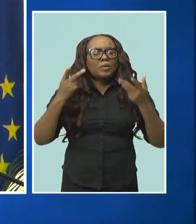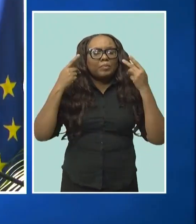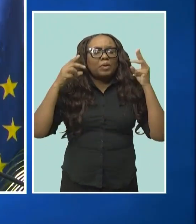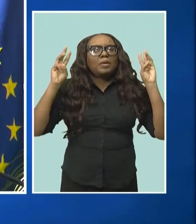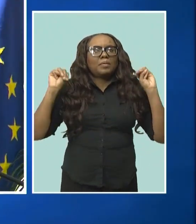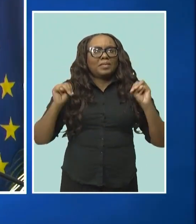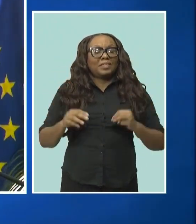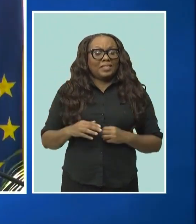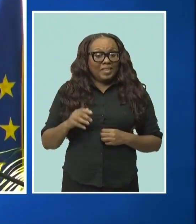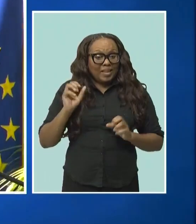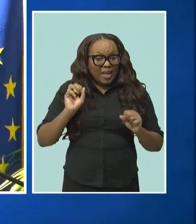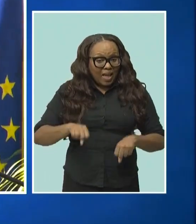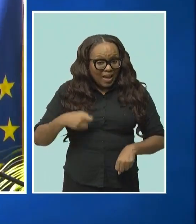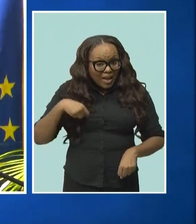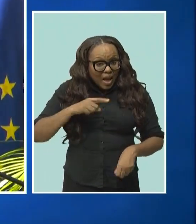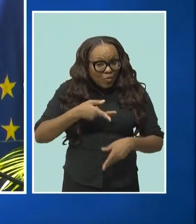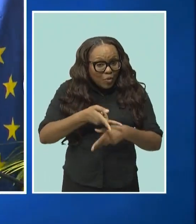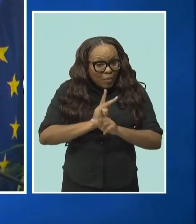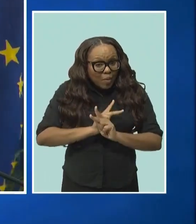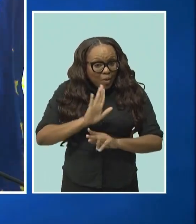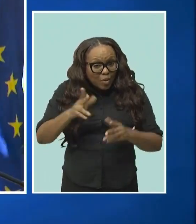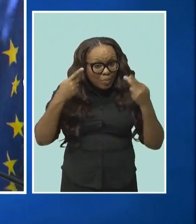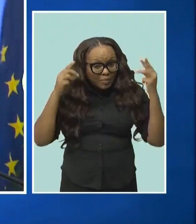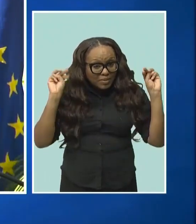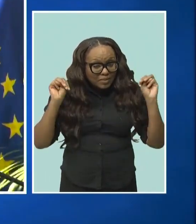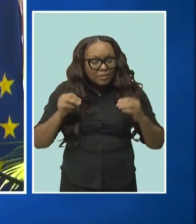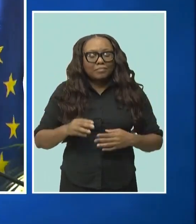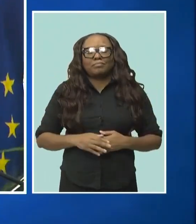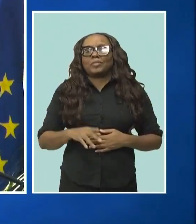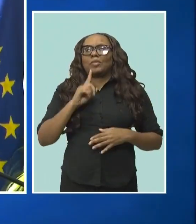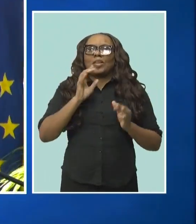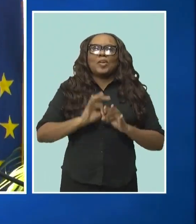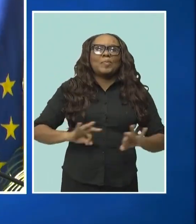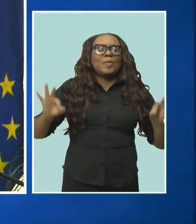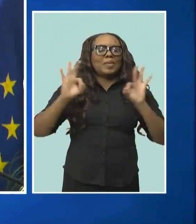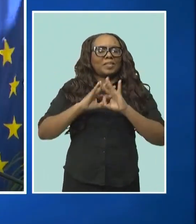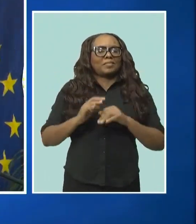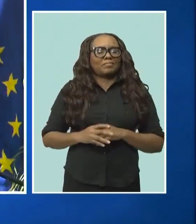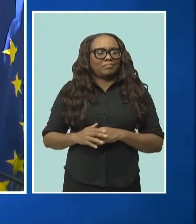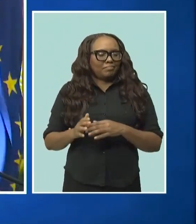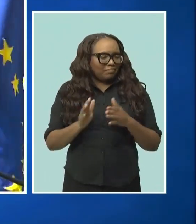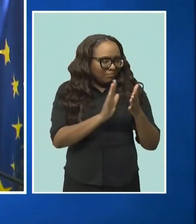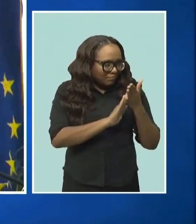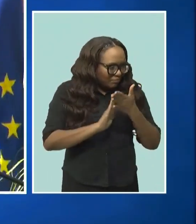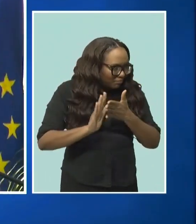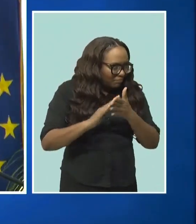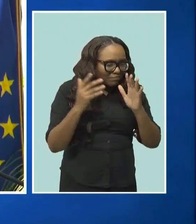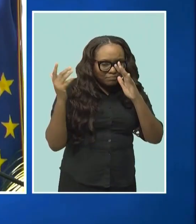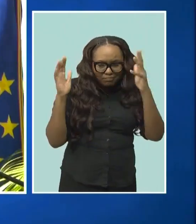can we borrow her for a bit at the global level? Because it is important. It is important